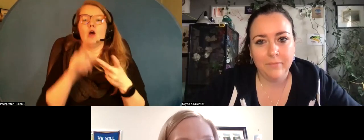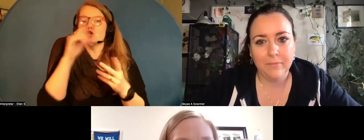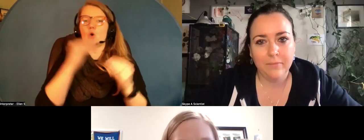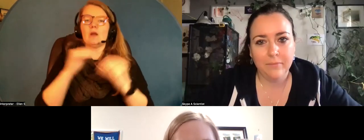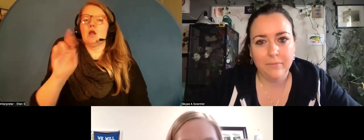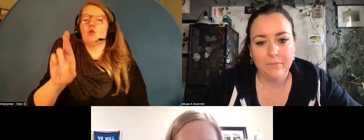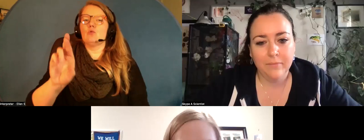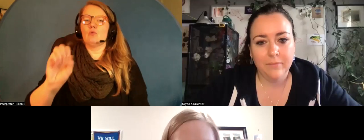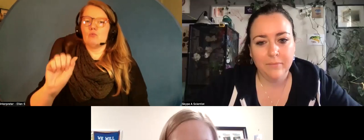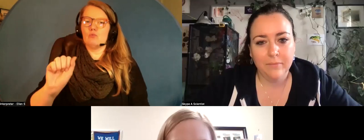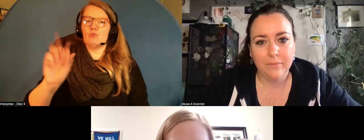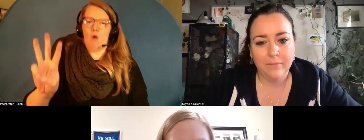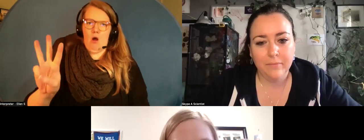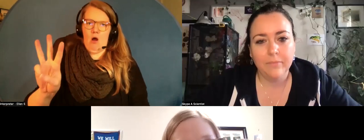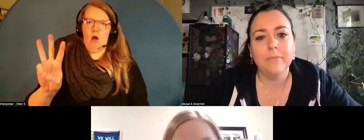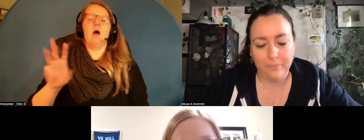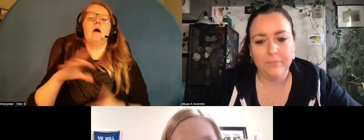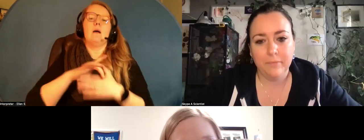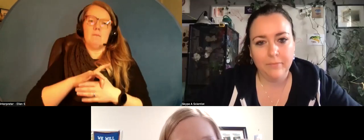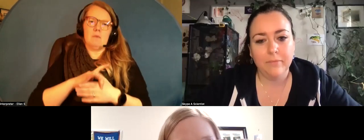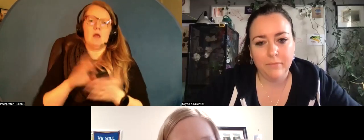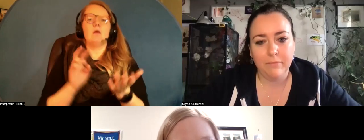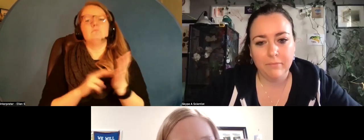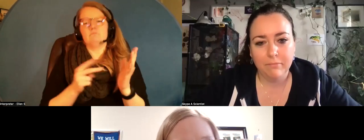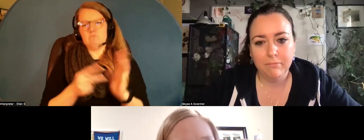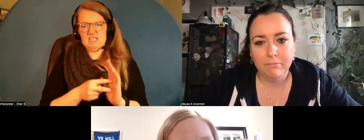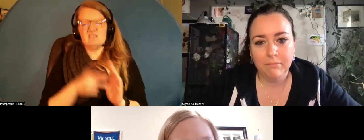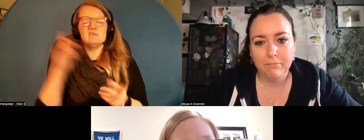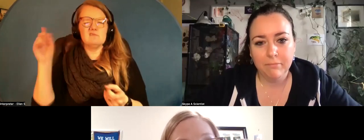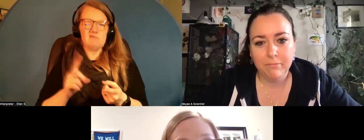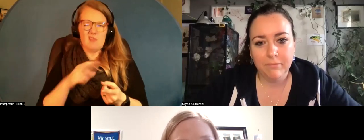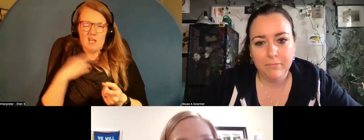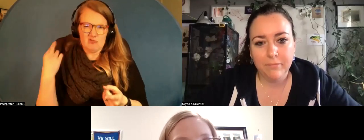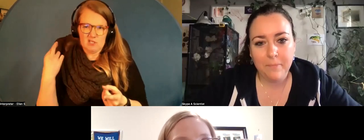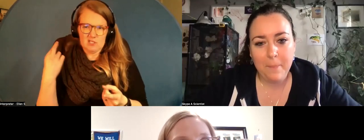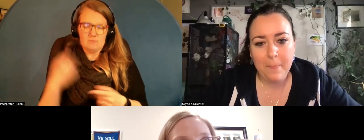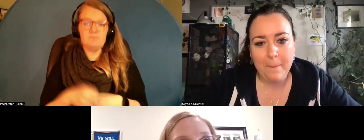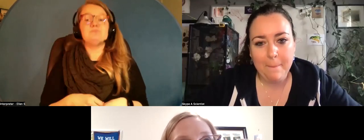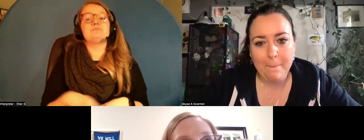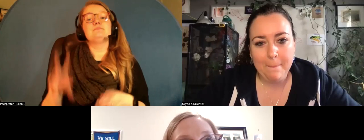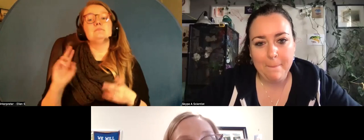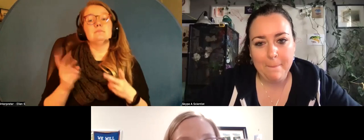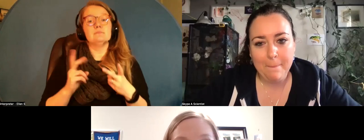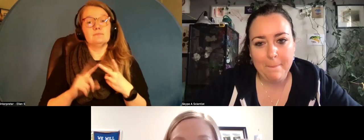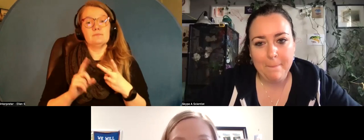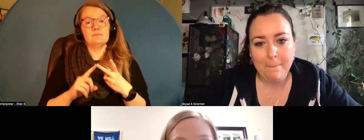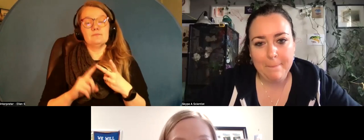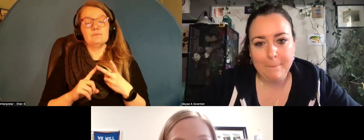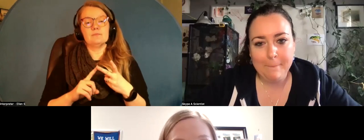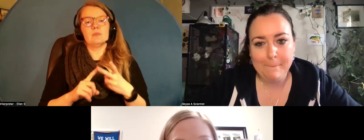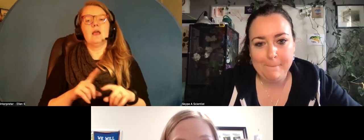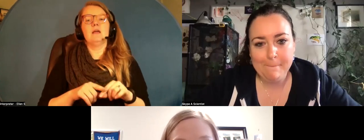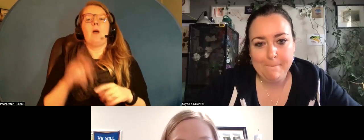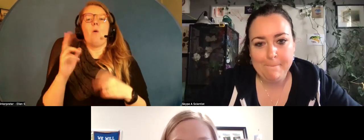meat, then you have much less risk than if you do consume those foods. And then second of all, depending on what types